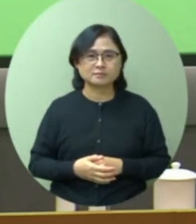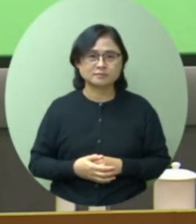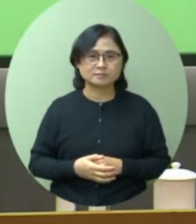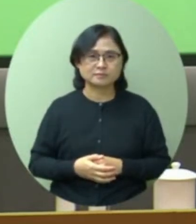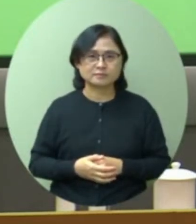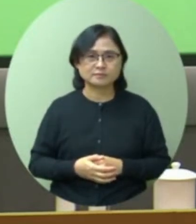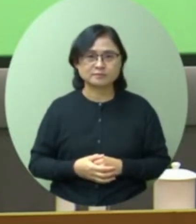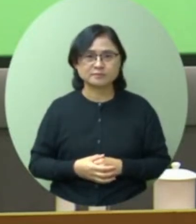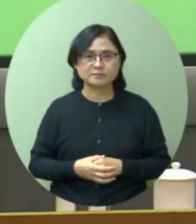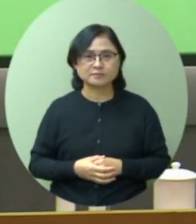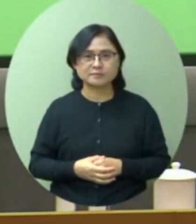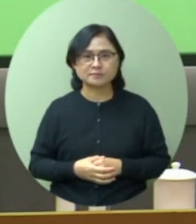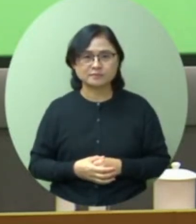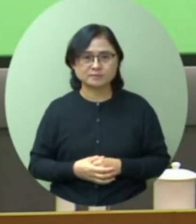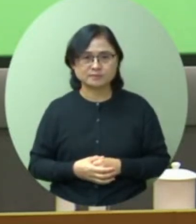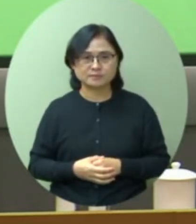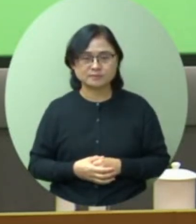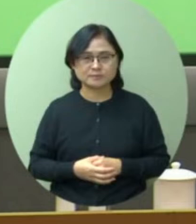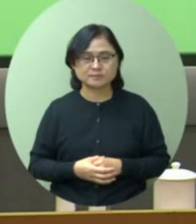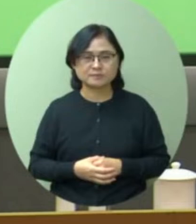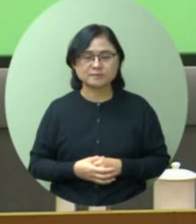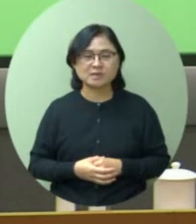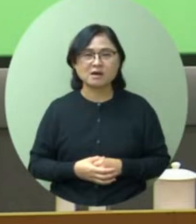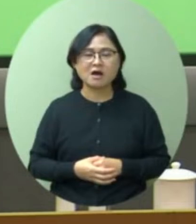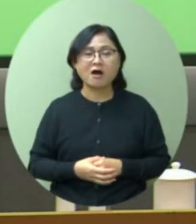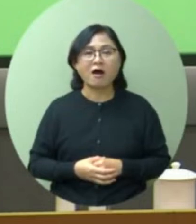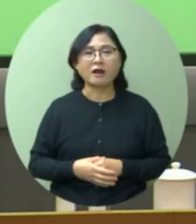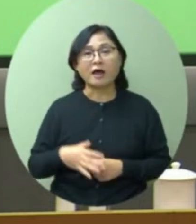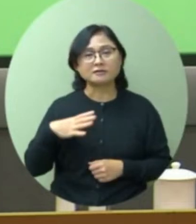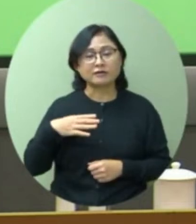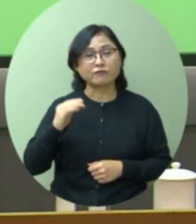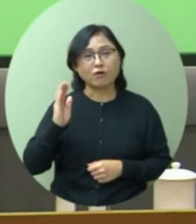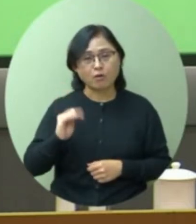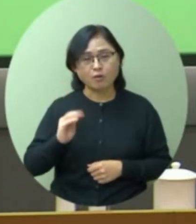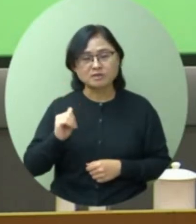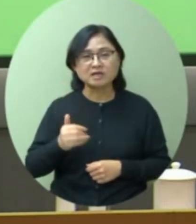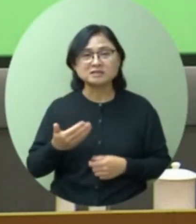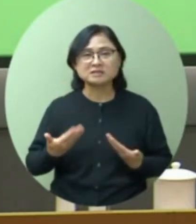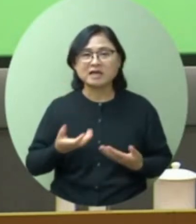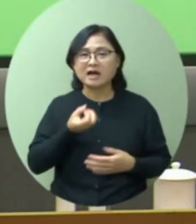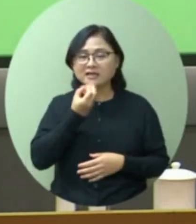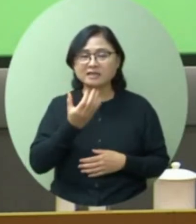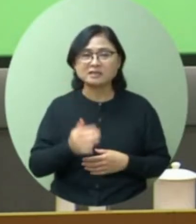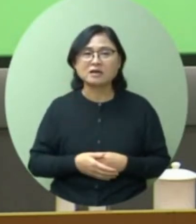set the mortgage rate to 70% for all property.